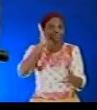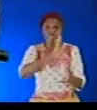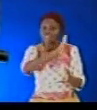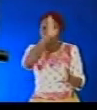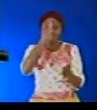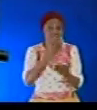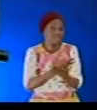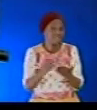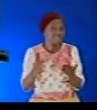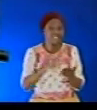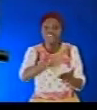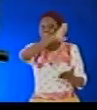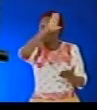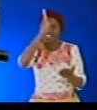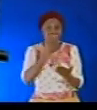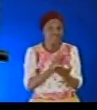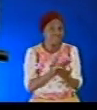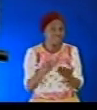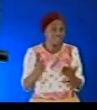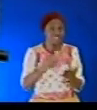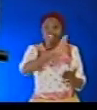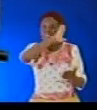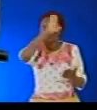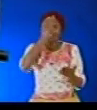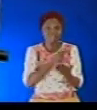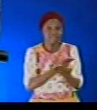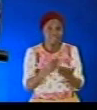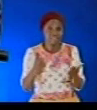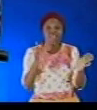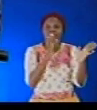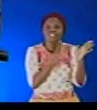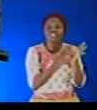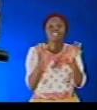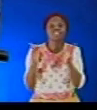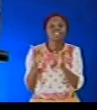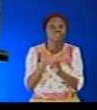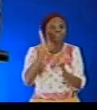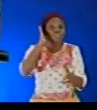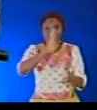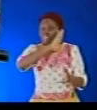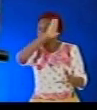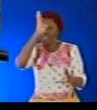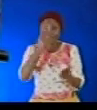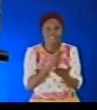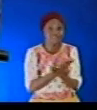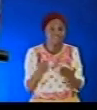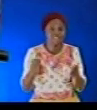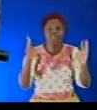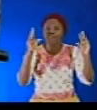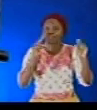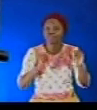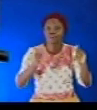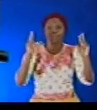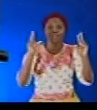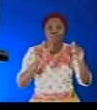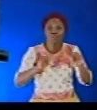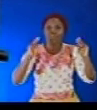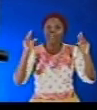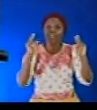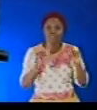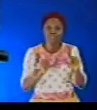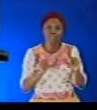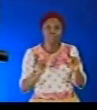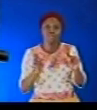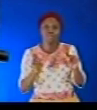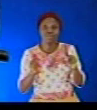Jesus, we never fail, never fail, never fail. Jesus, we never fail. No, no,